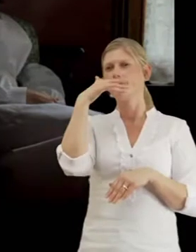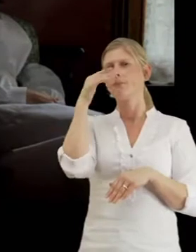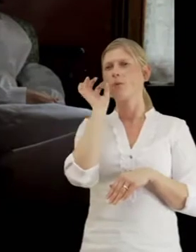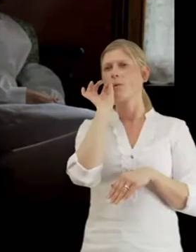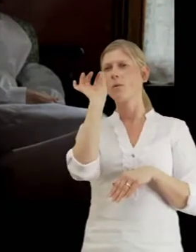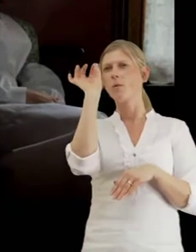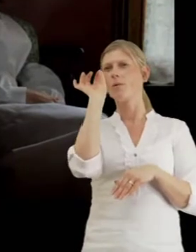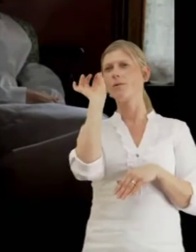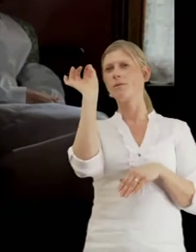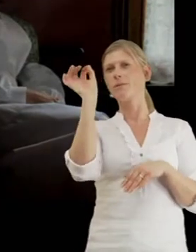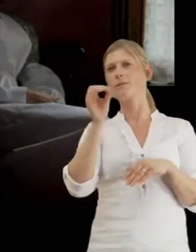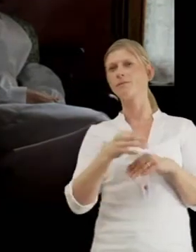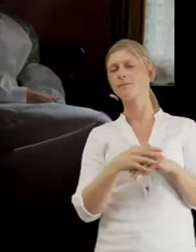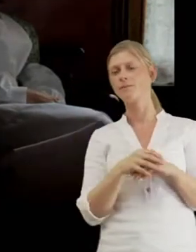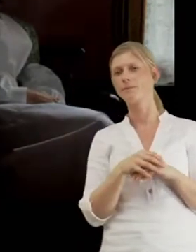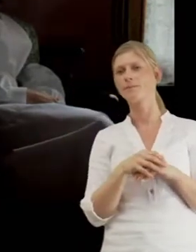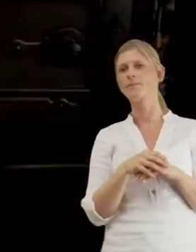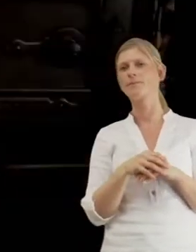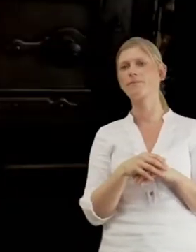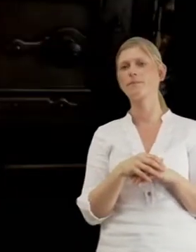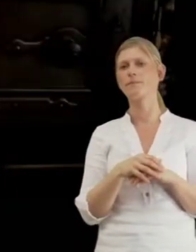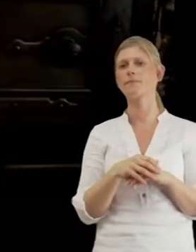the oven.